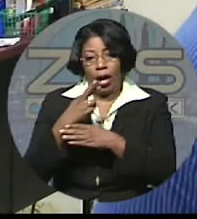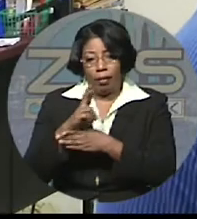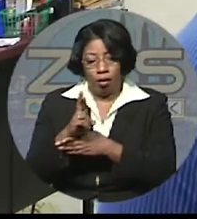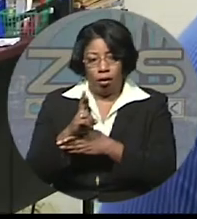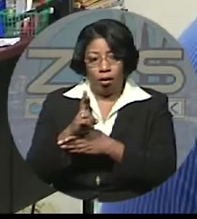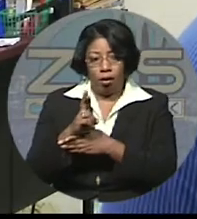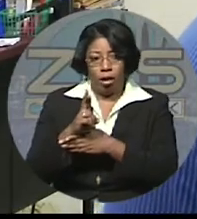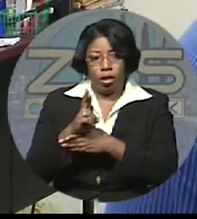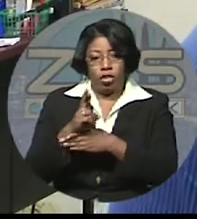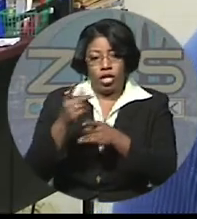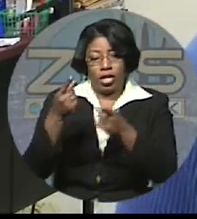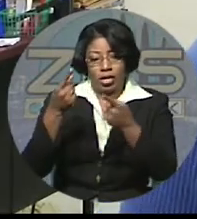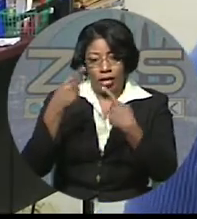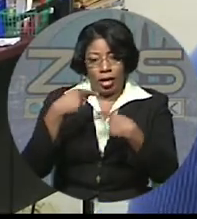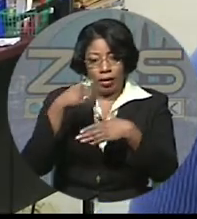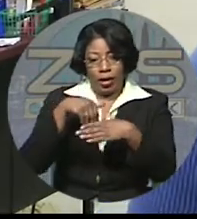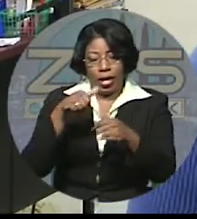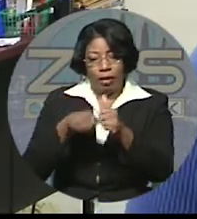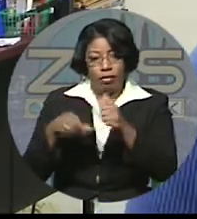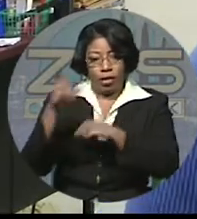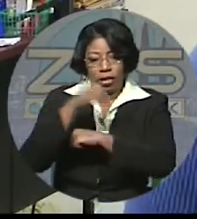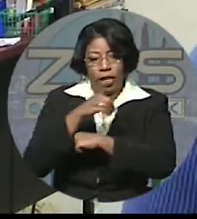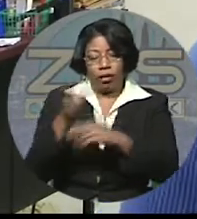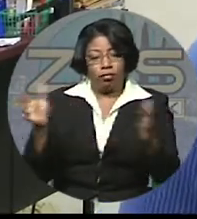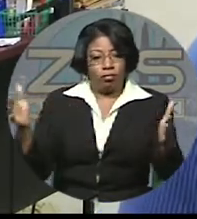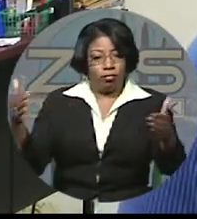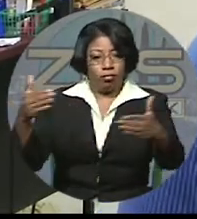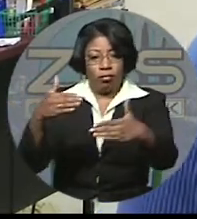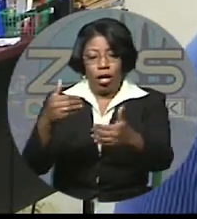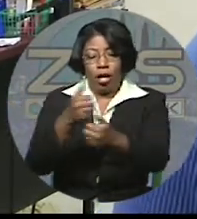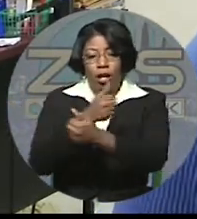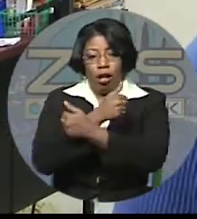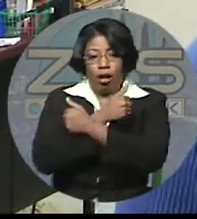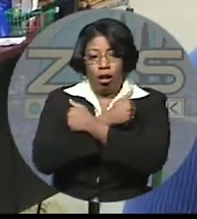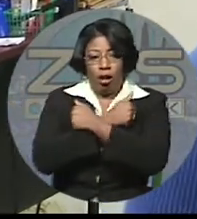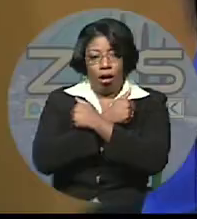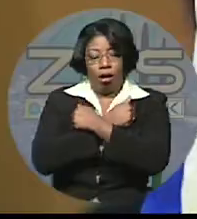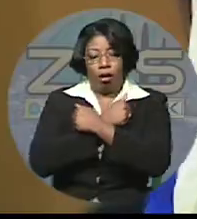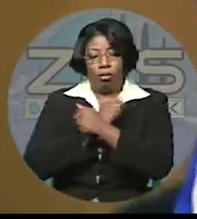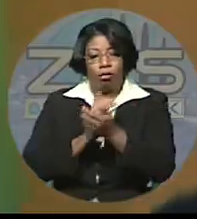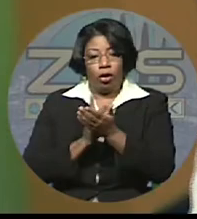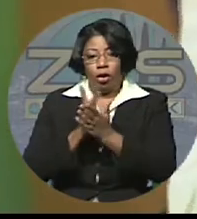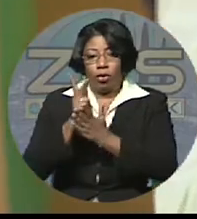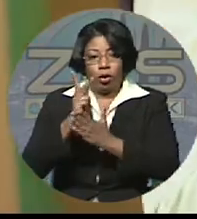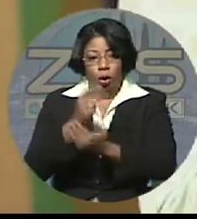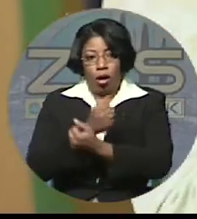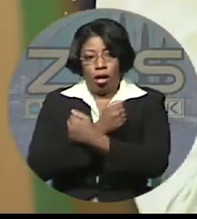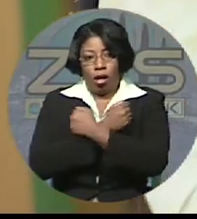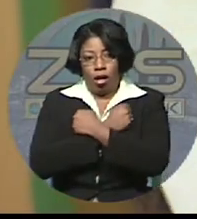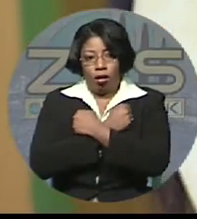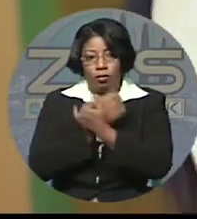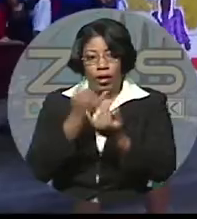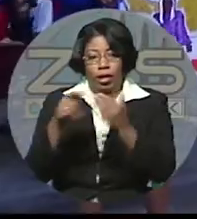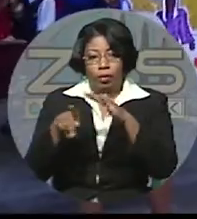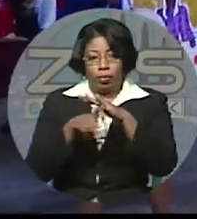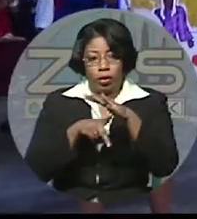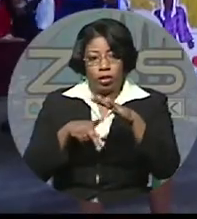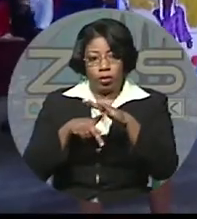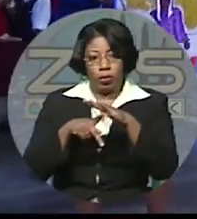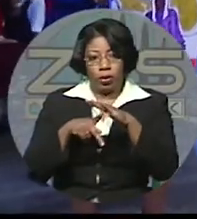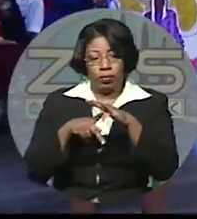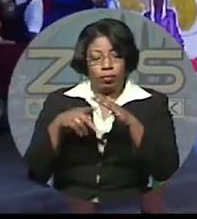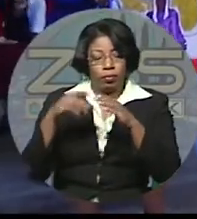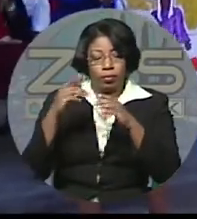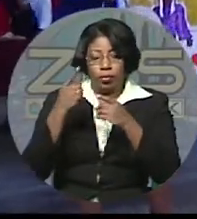affectionate every day. She always came with open arms, with love, pure love in her heart. Principal Rosella Darling of Bristol was also